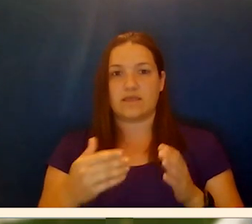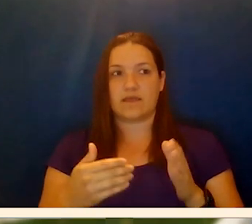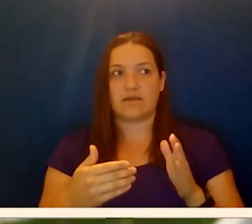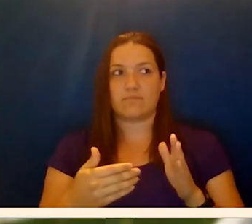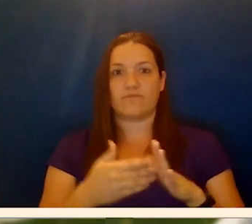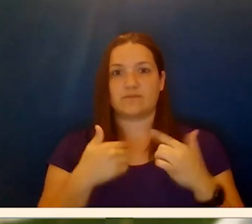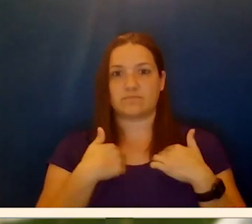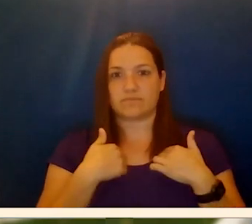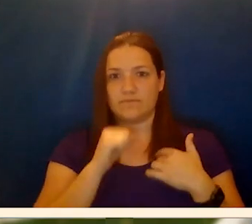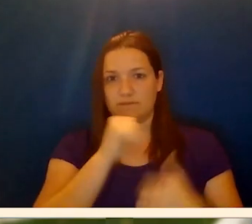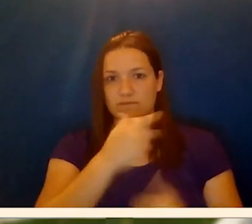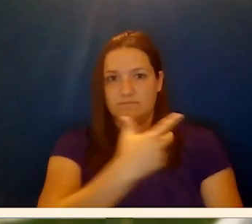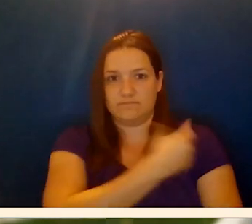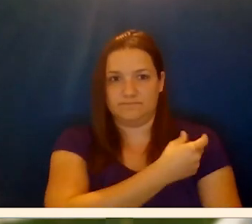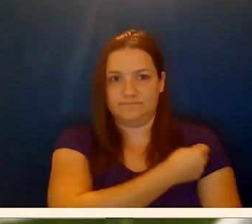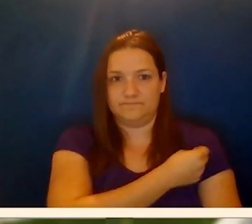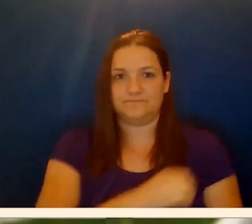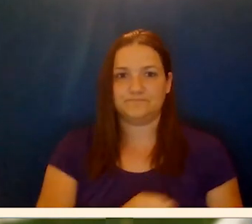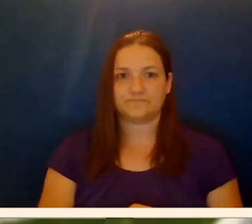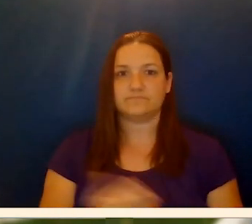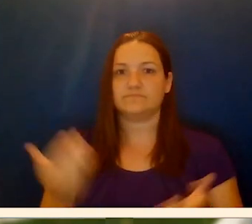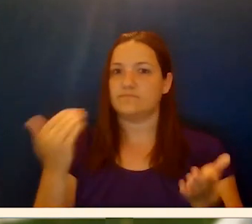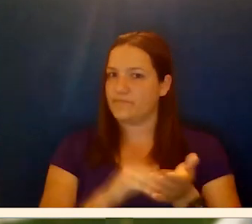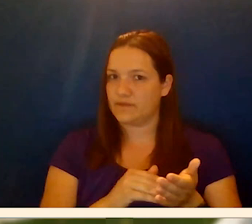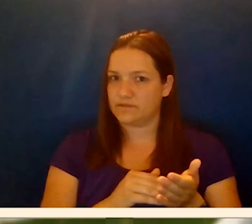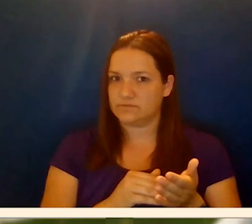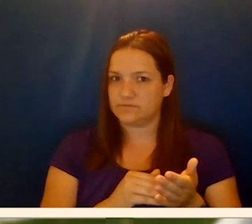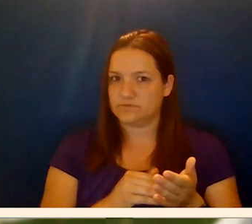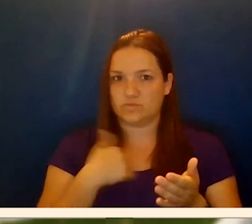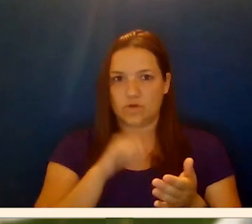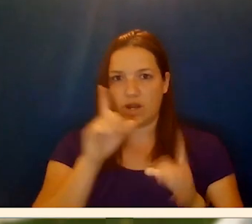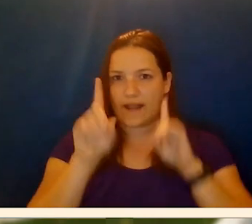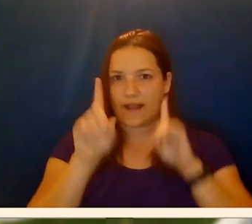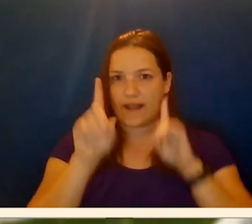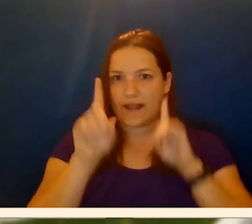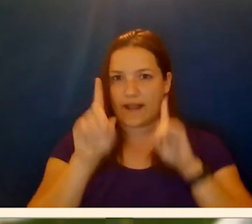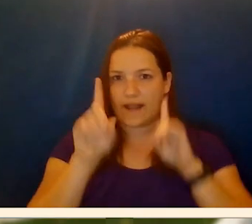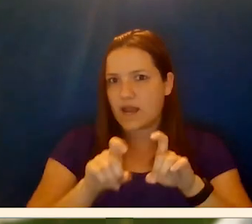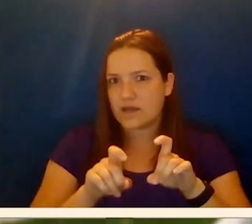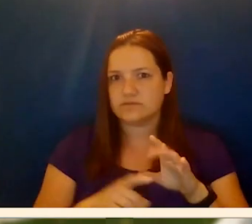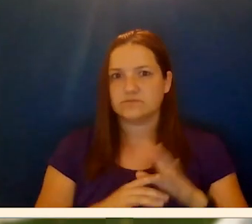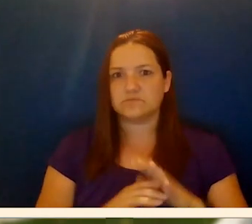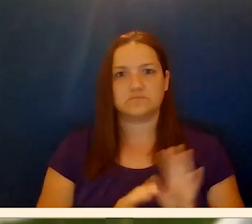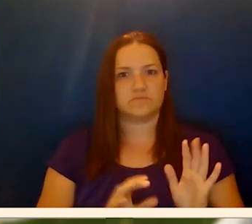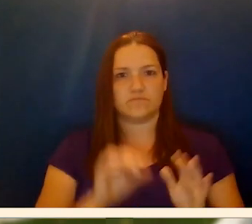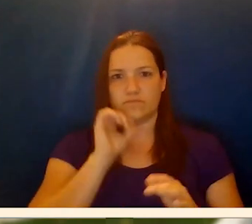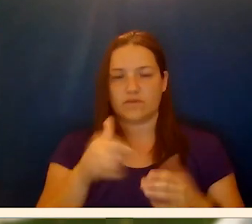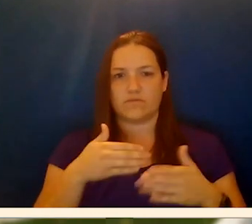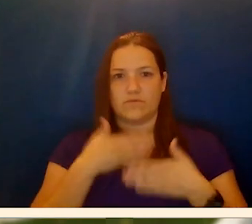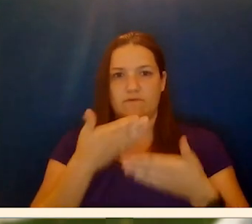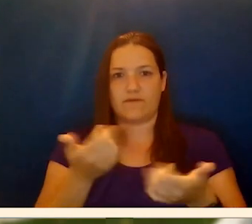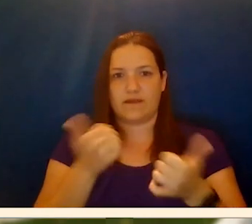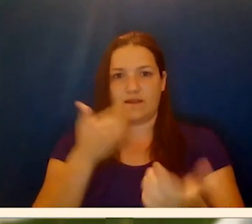And again, we will not ask any questions. They don't have to provide any proof of their